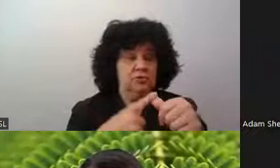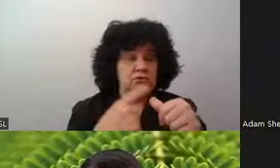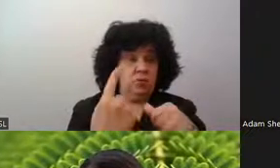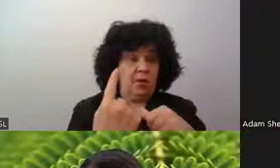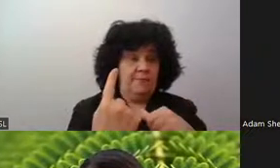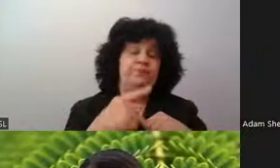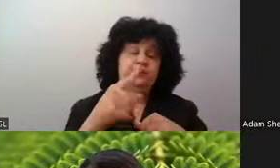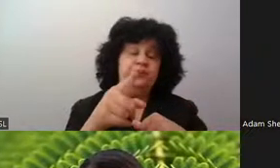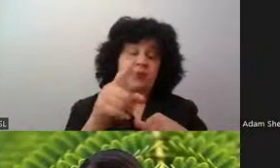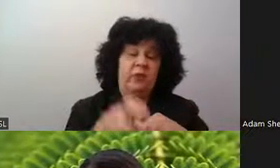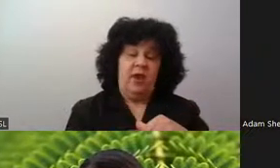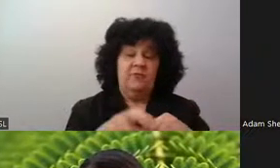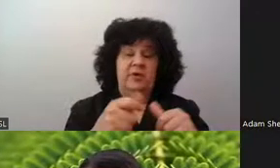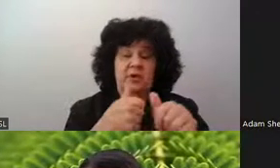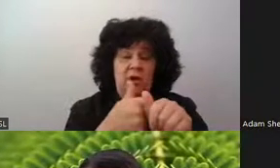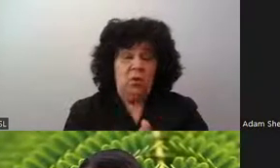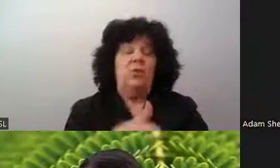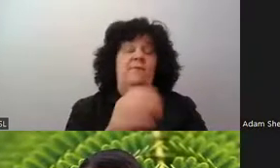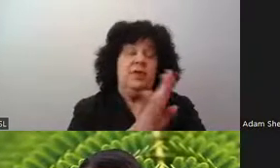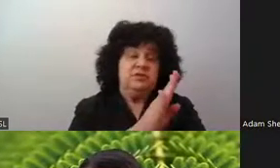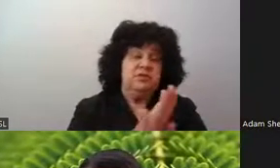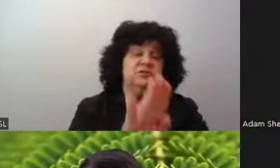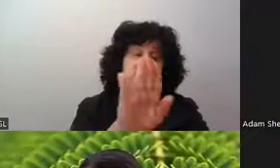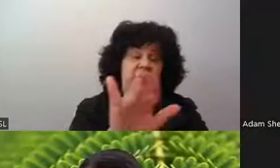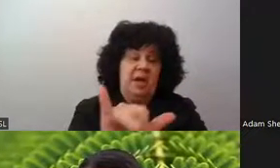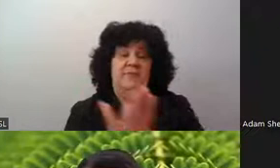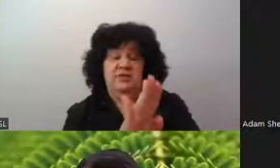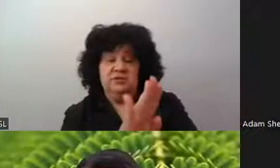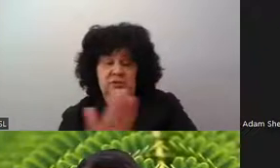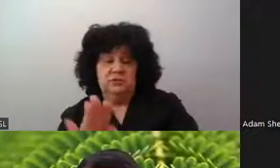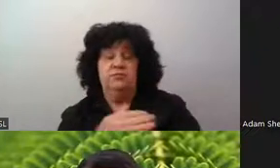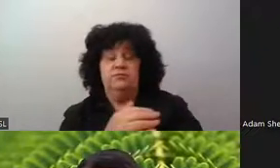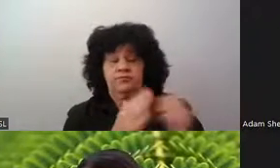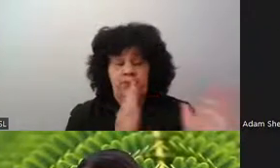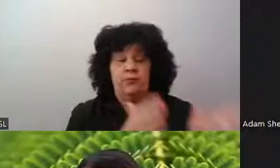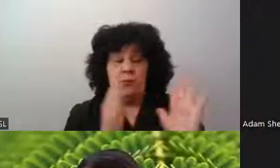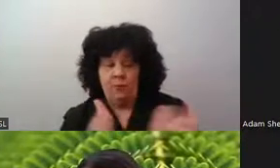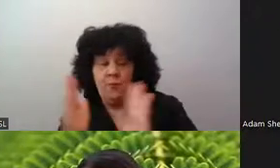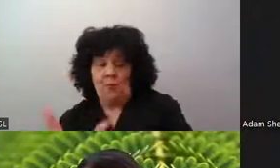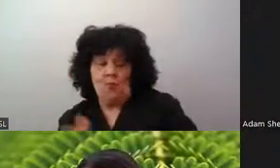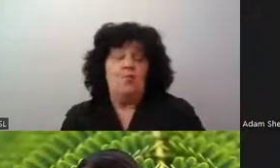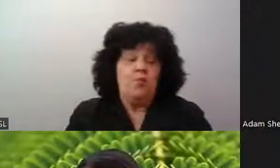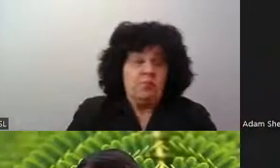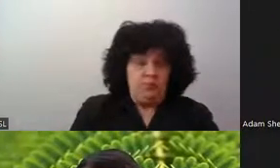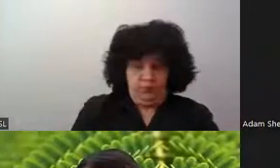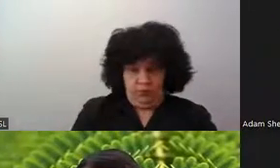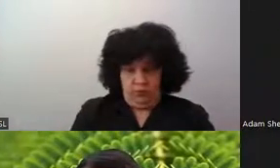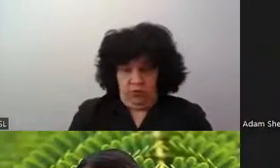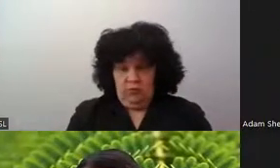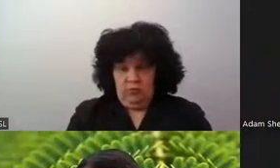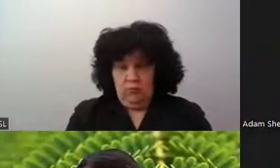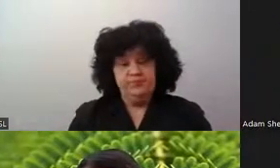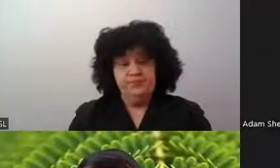go industry by industry, and based on what you're buying. It's kind of been our